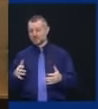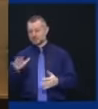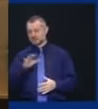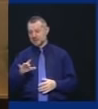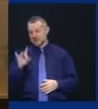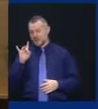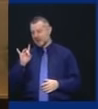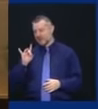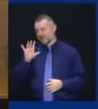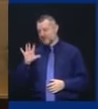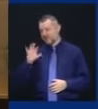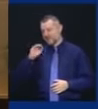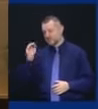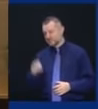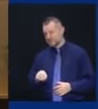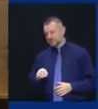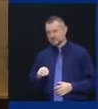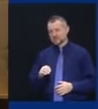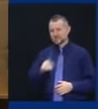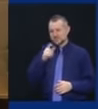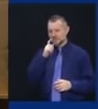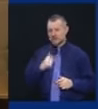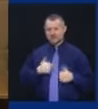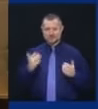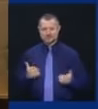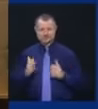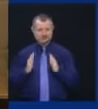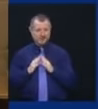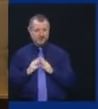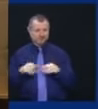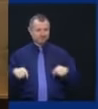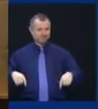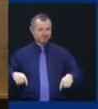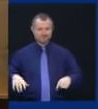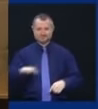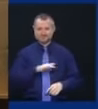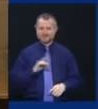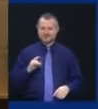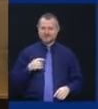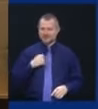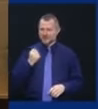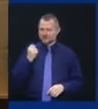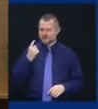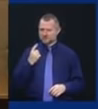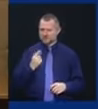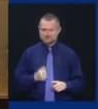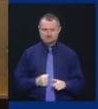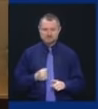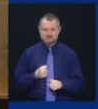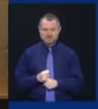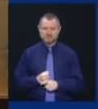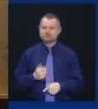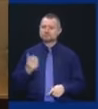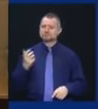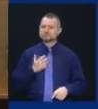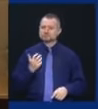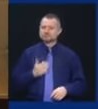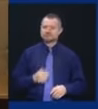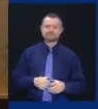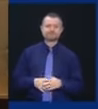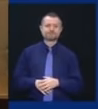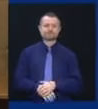84 to 85% of our population. So understand the devastation that we've experienced. We know that